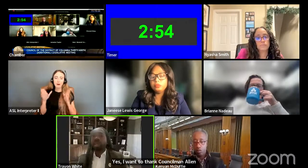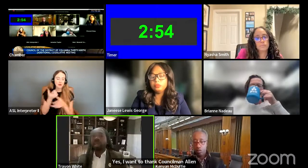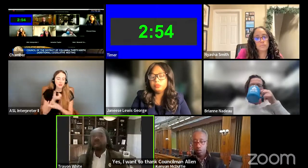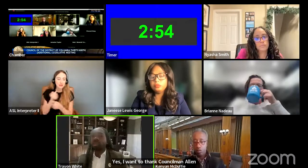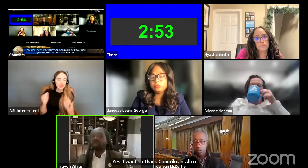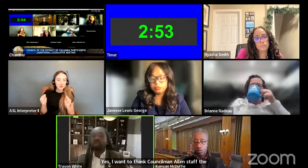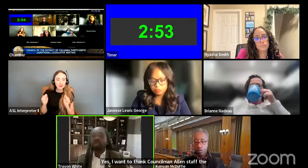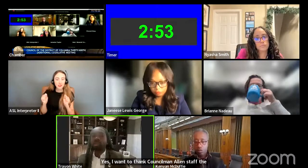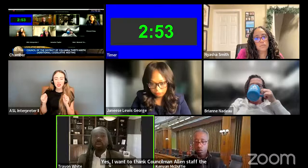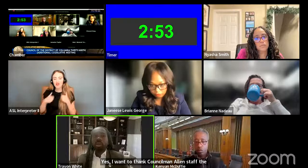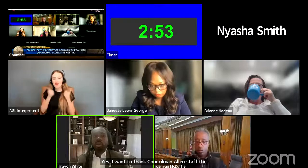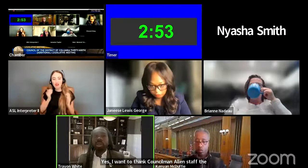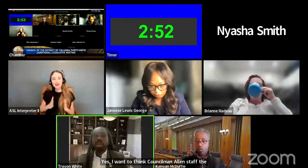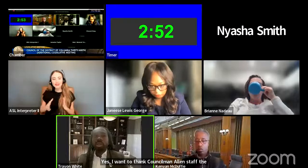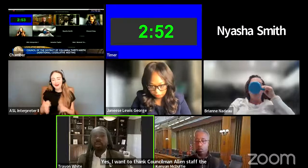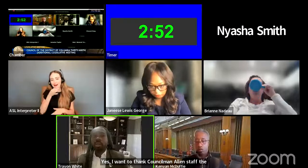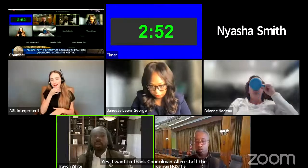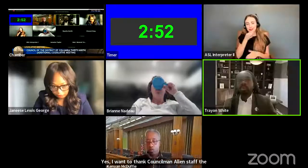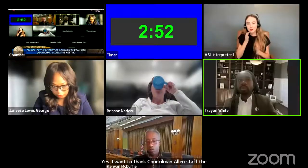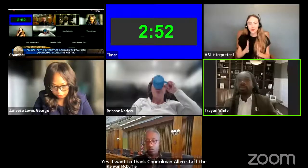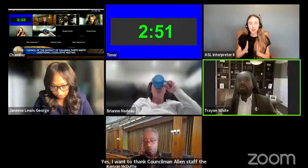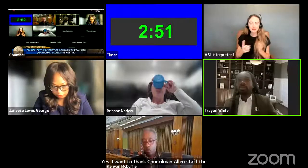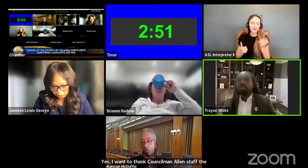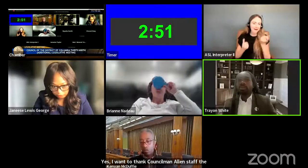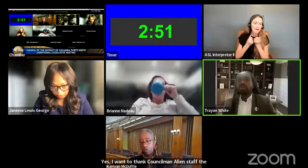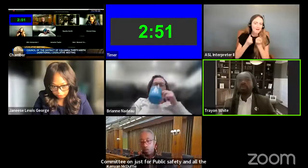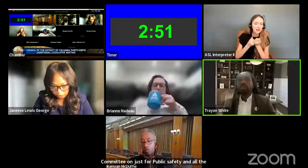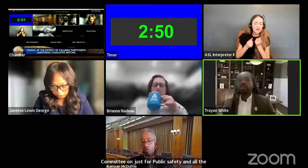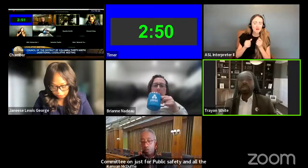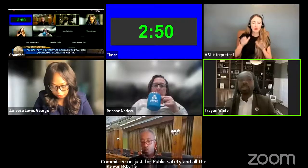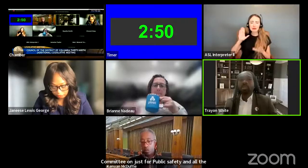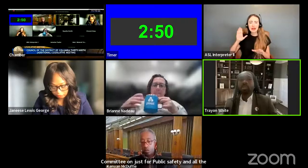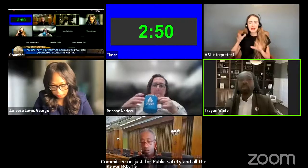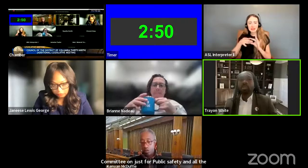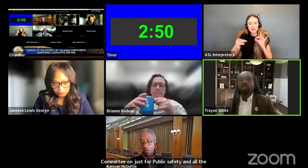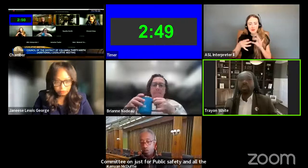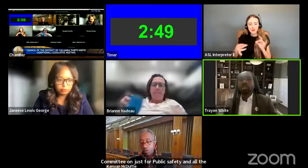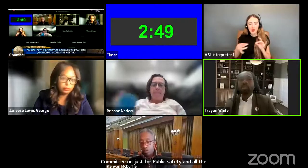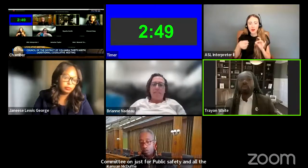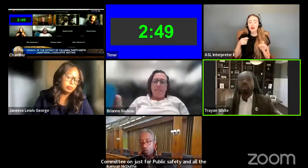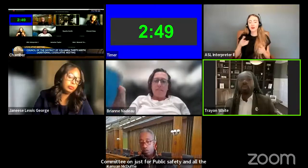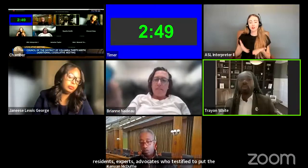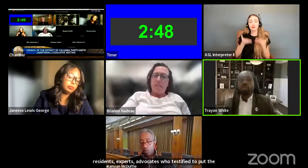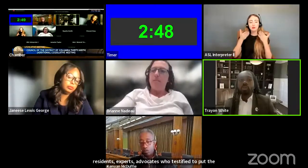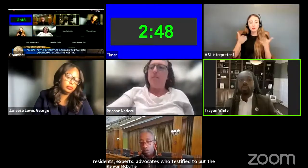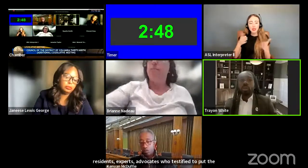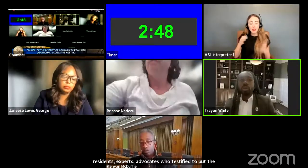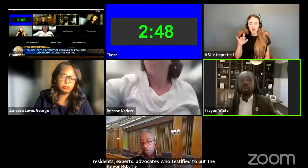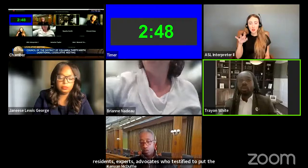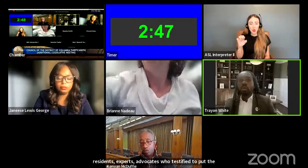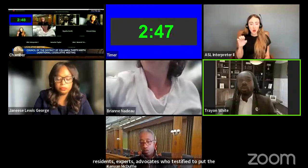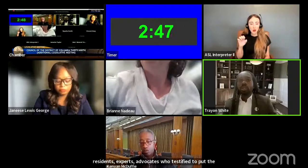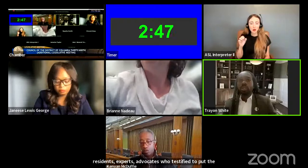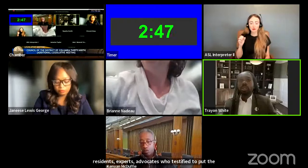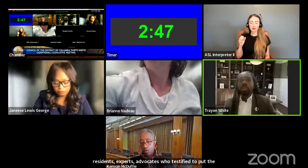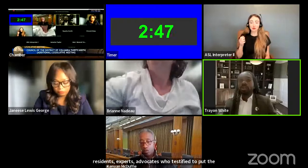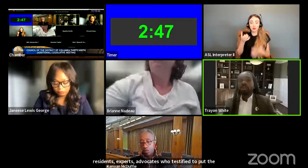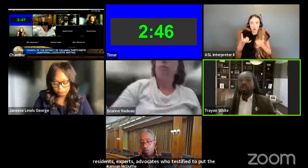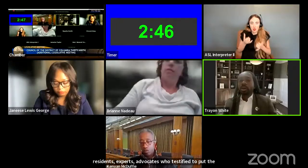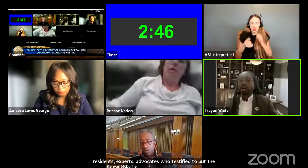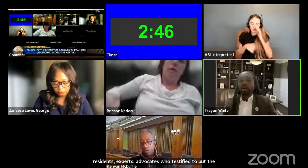residents, experts, and advocates who testified to put the Revised Criminal Code Act of 2022 before us